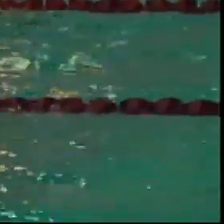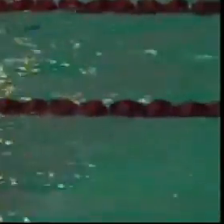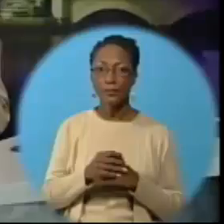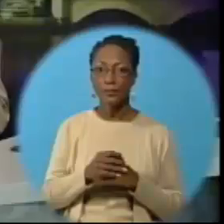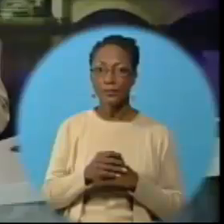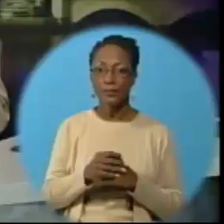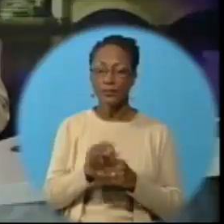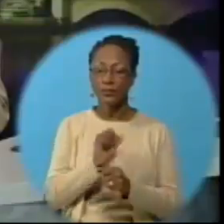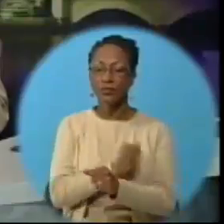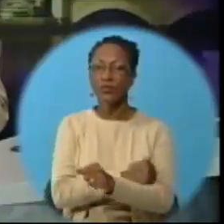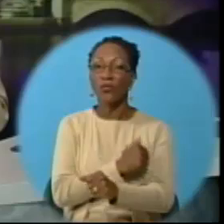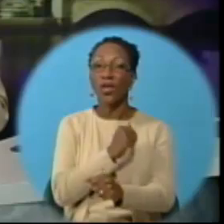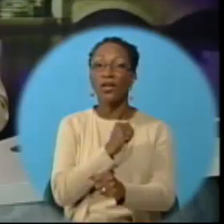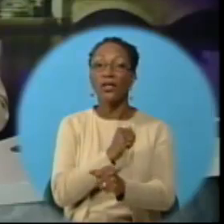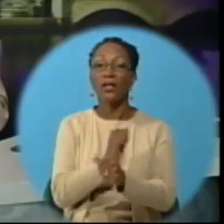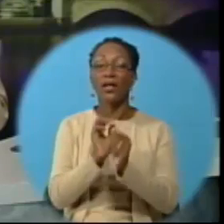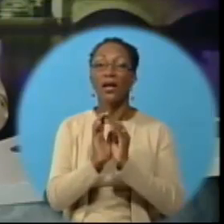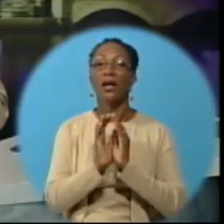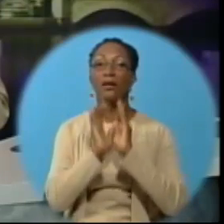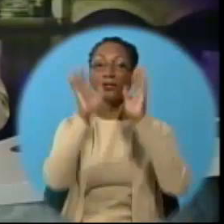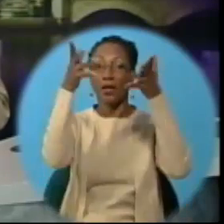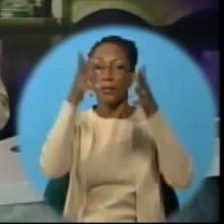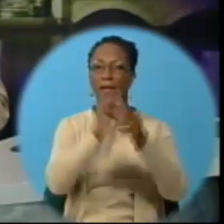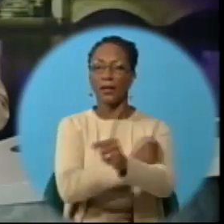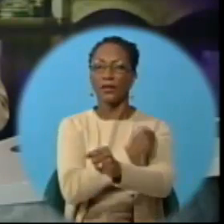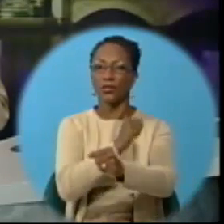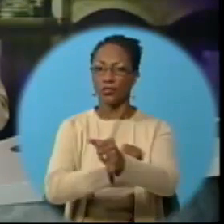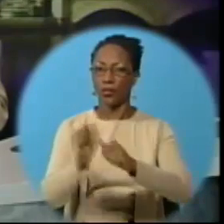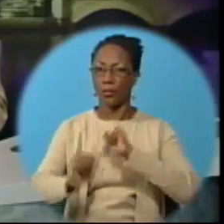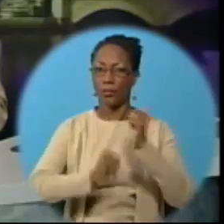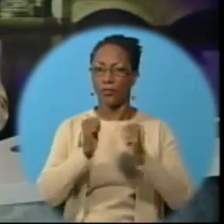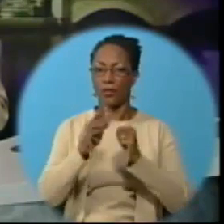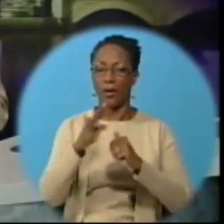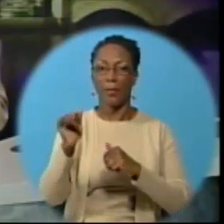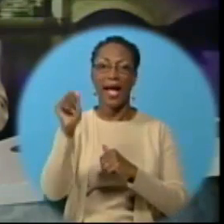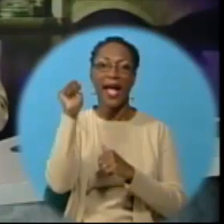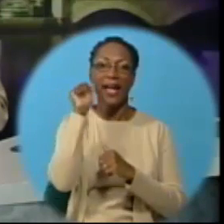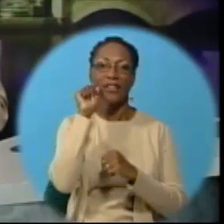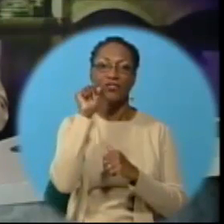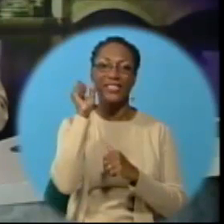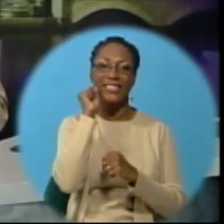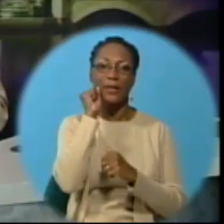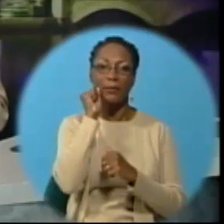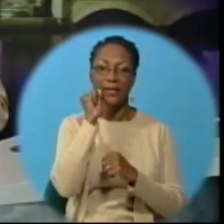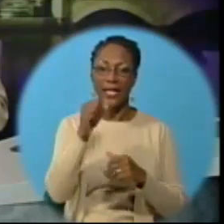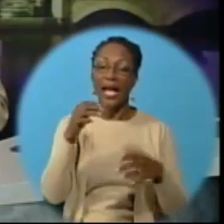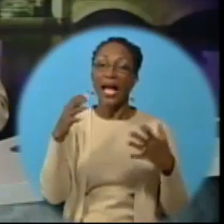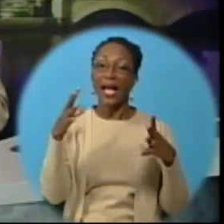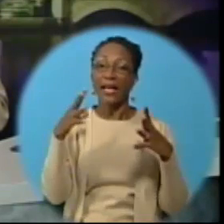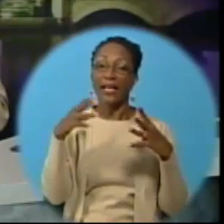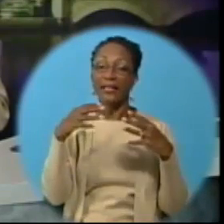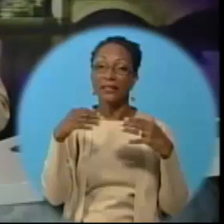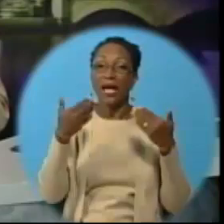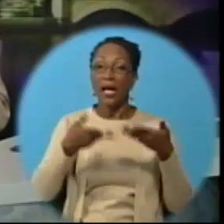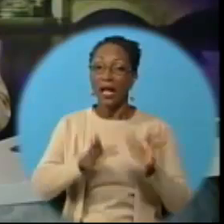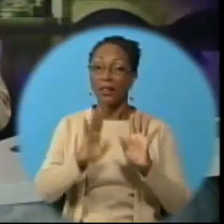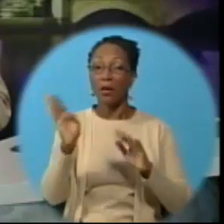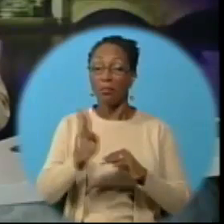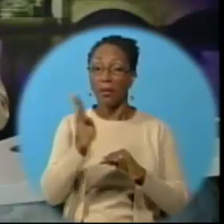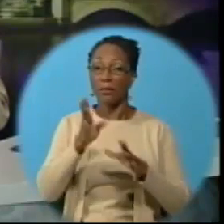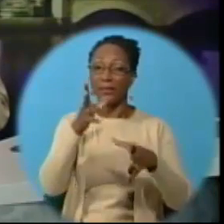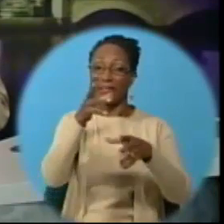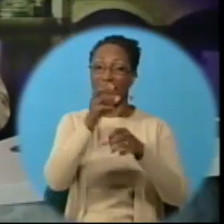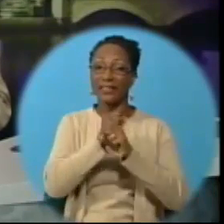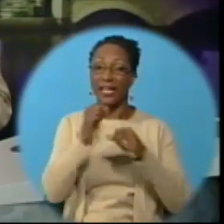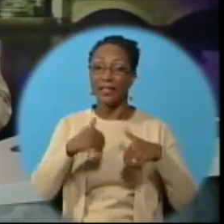Sports. In volleyball, a dominating performance by Andrea Stapleton has earned Barbados the Caribbean Youth title in Trinidad